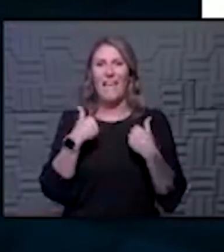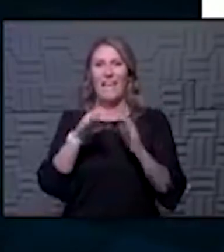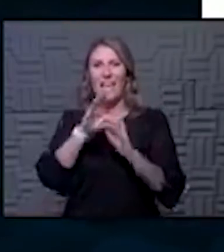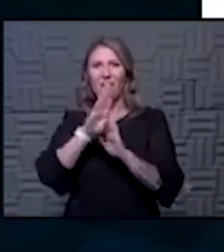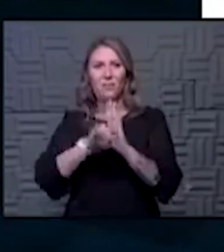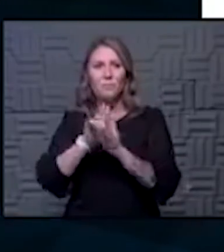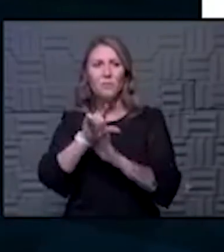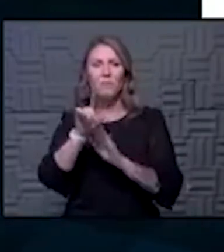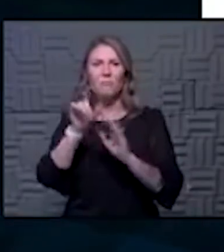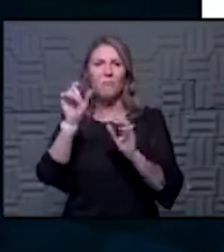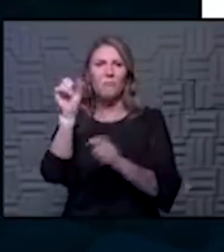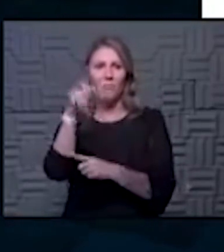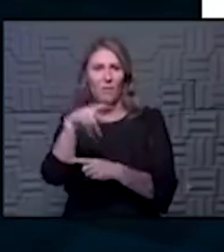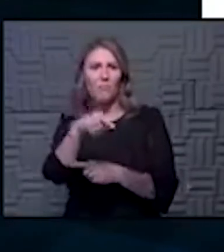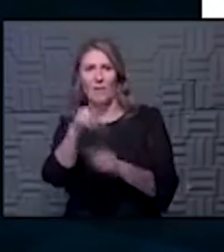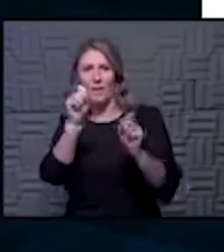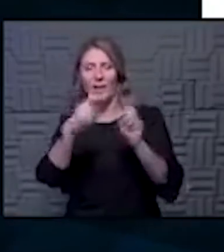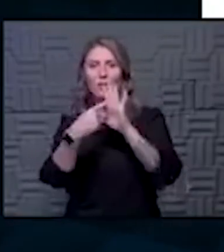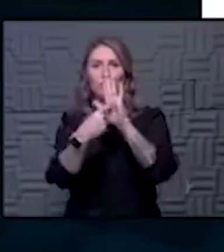I think we can throw up. There we go.